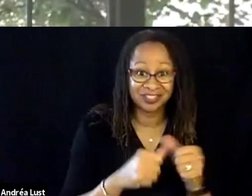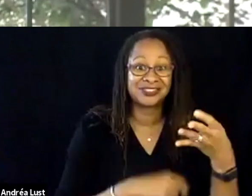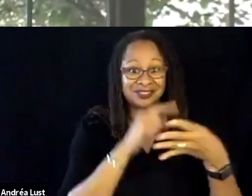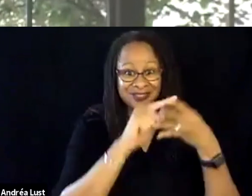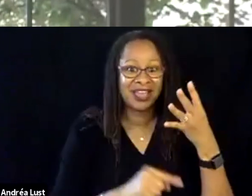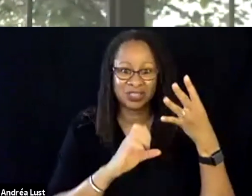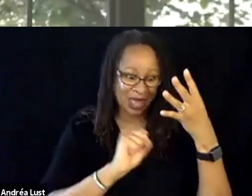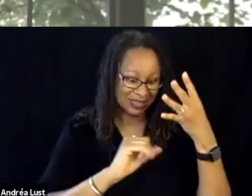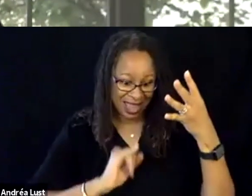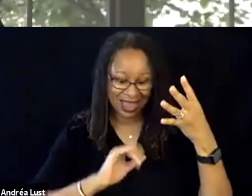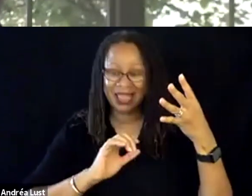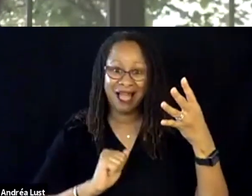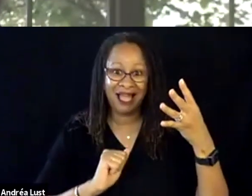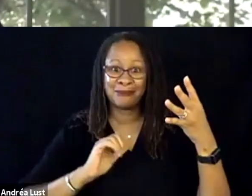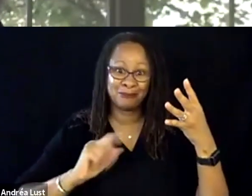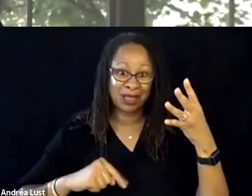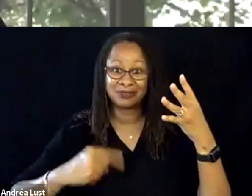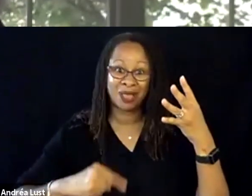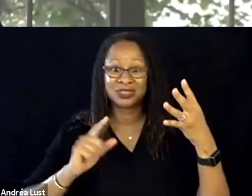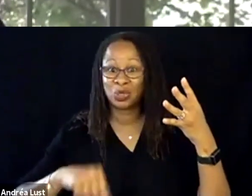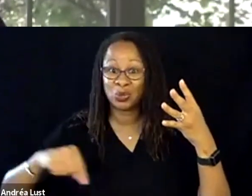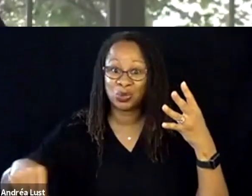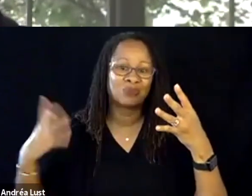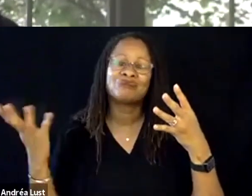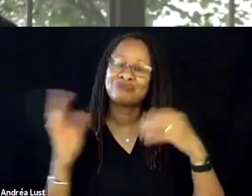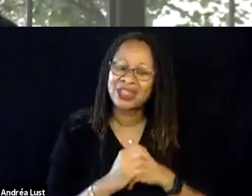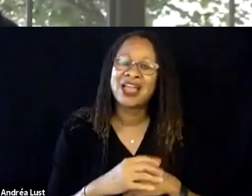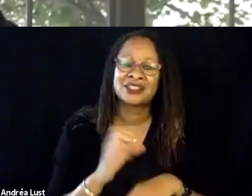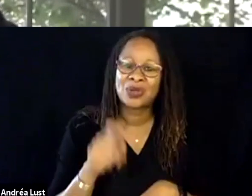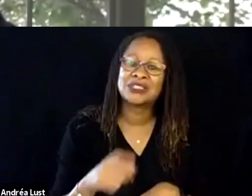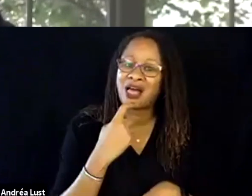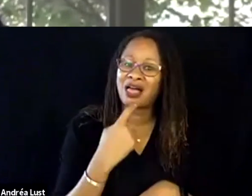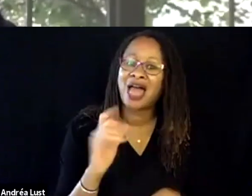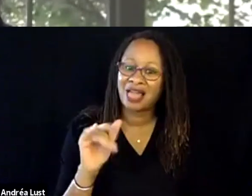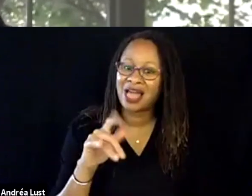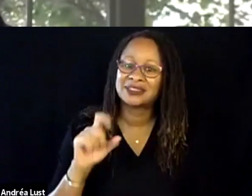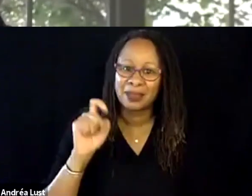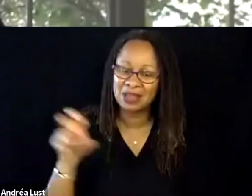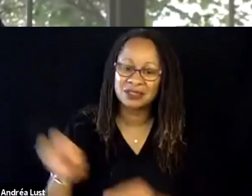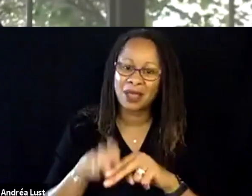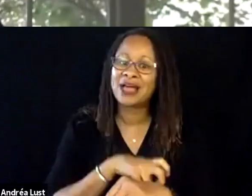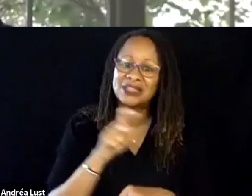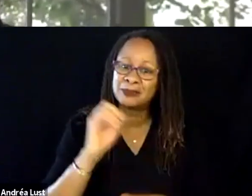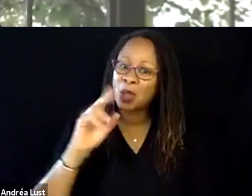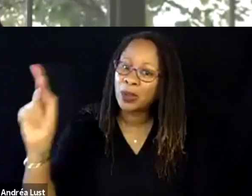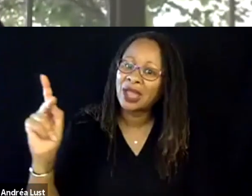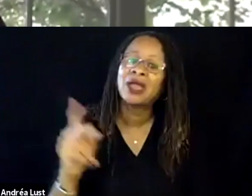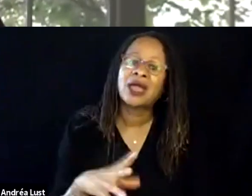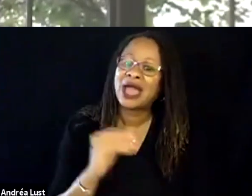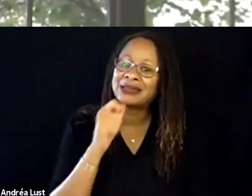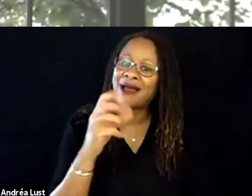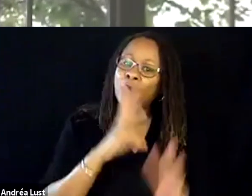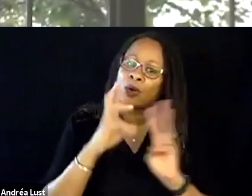S, the A, the plus, et cetera. So I do tell allies they have to come out and that they have to be okay and not